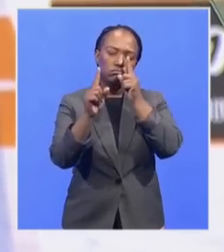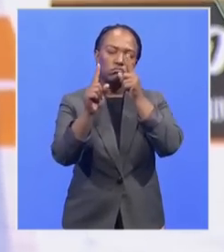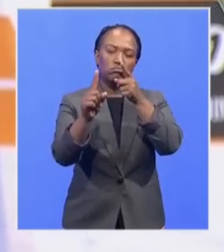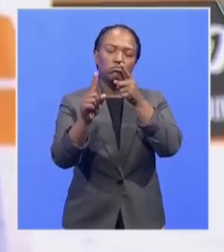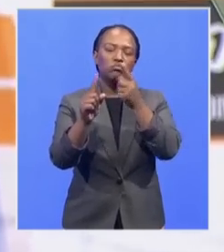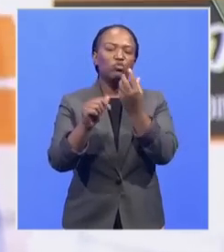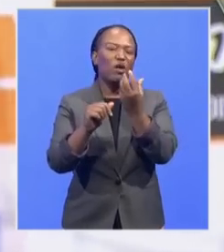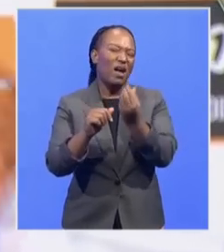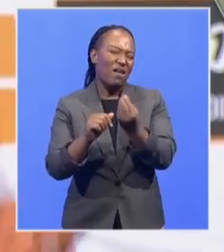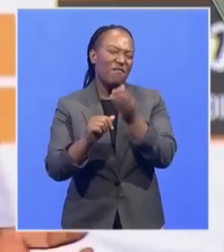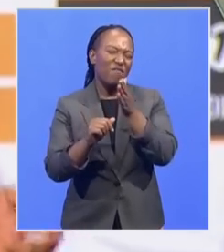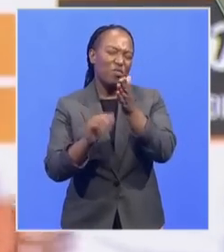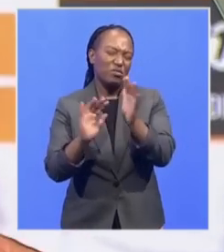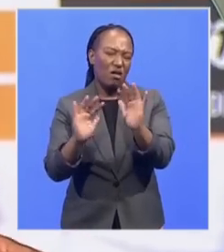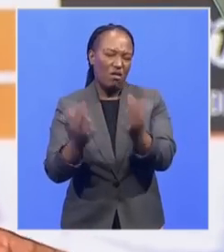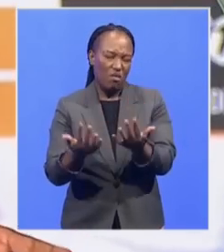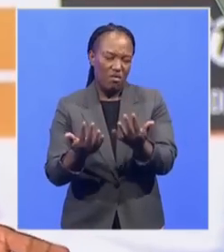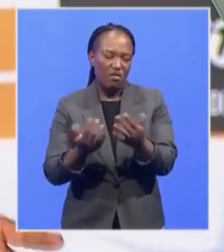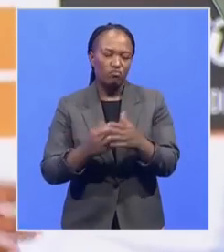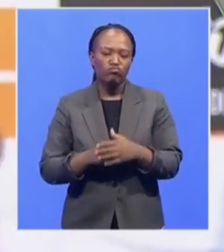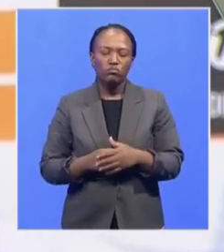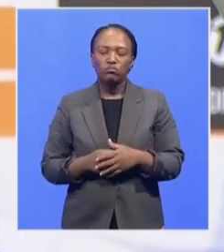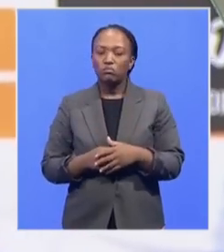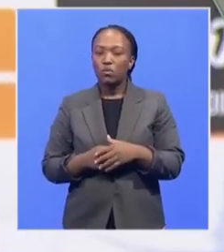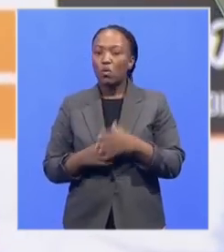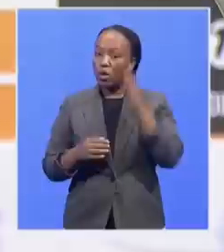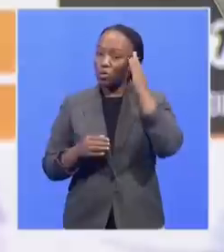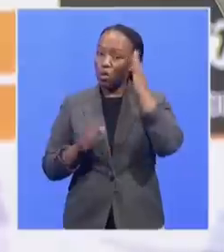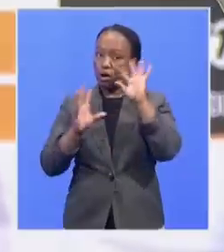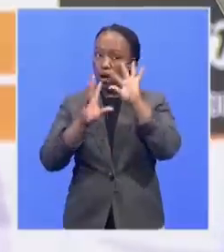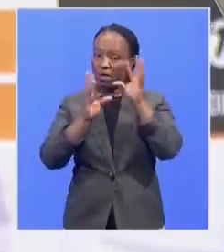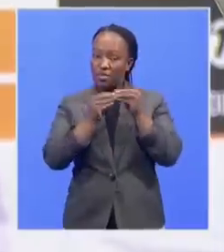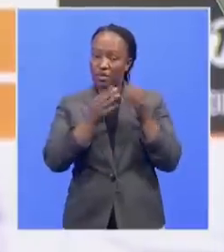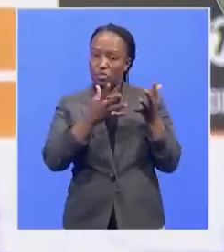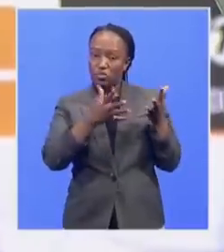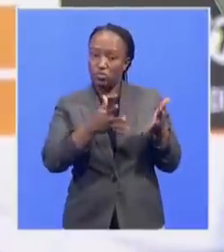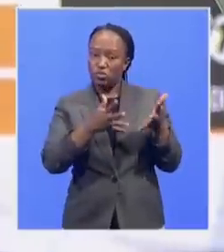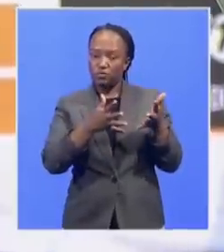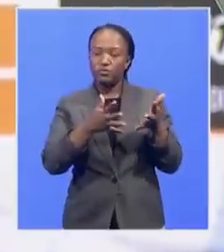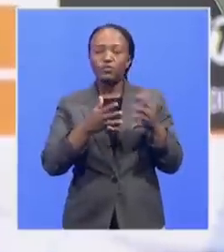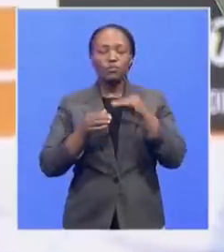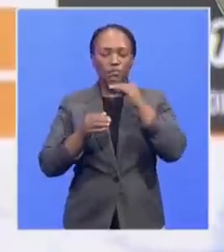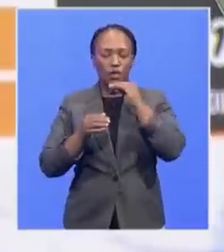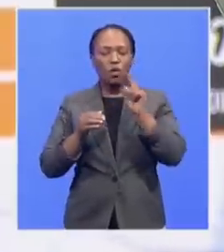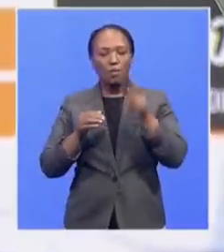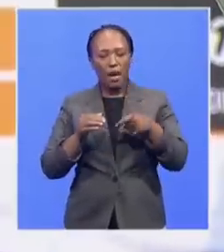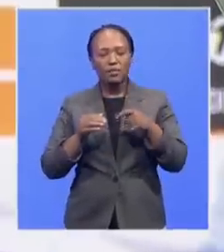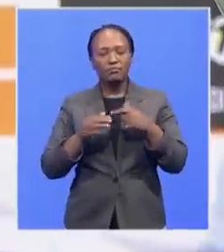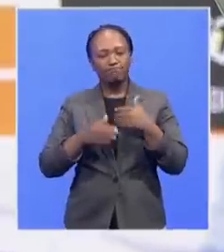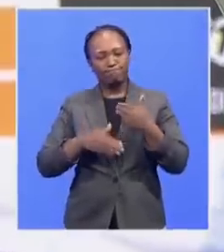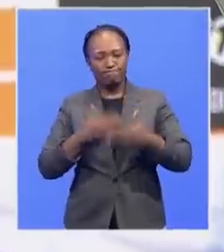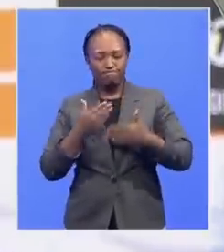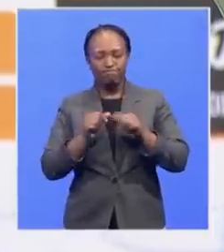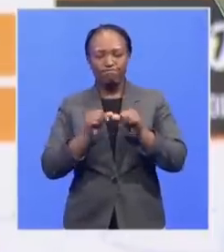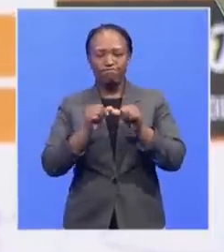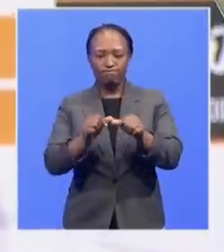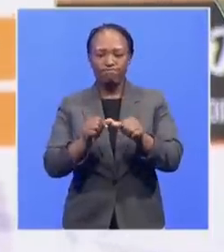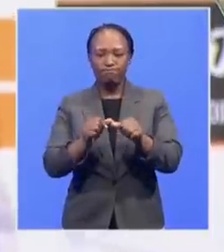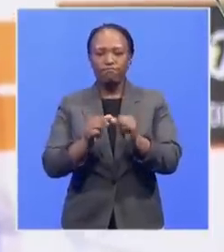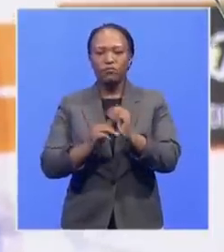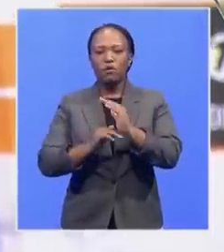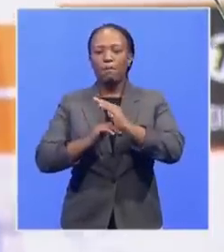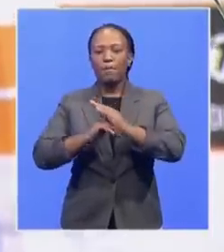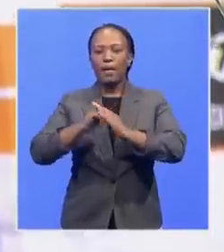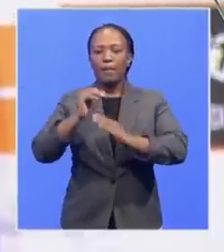So knowing all that just means that we must get on with the task of rebuilding